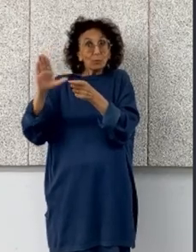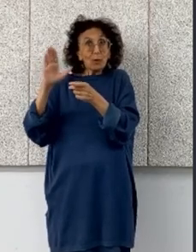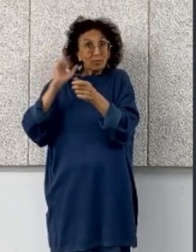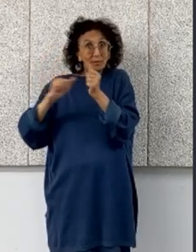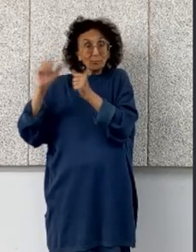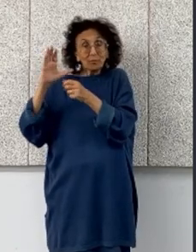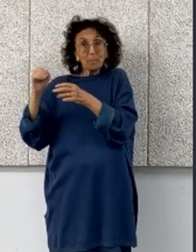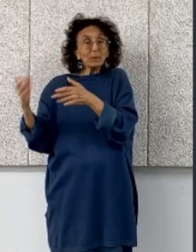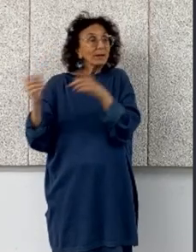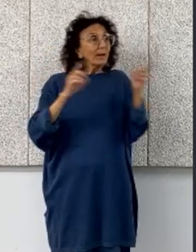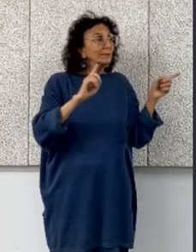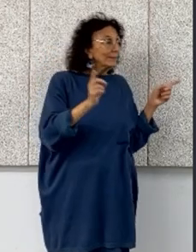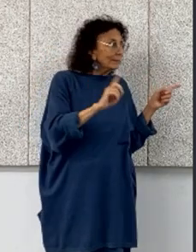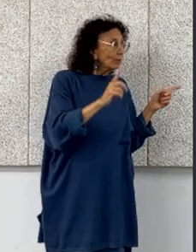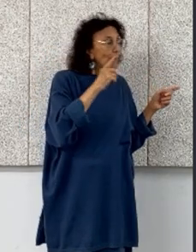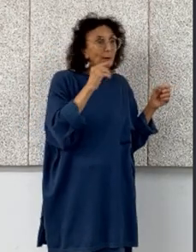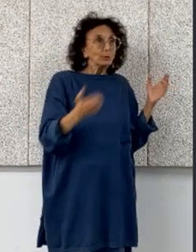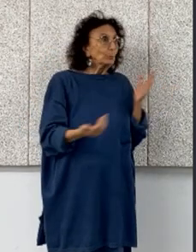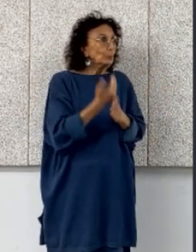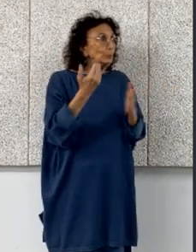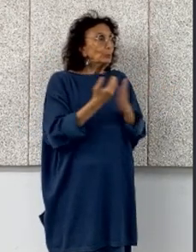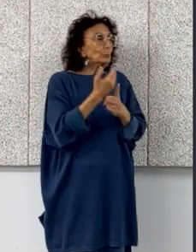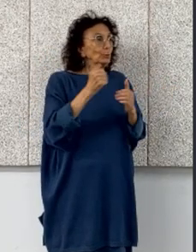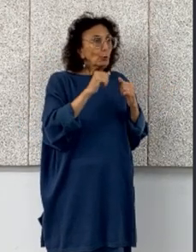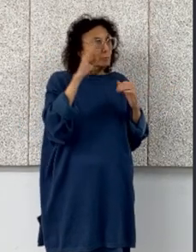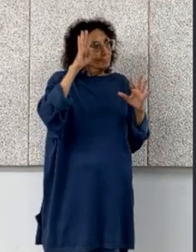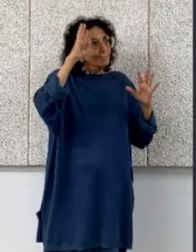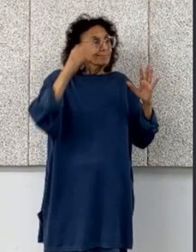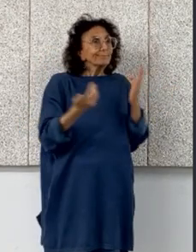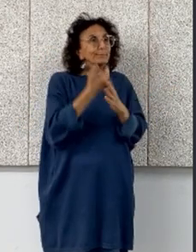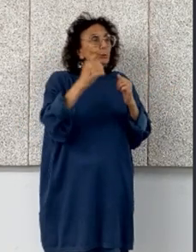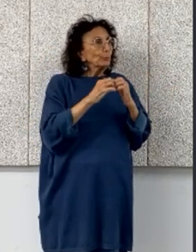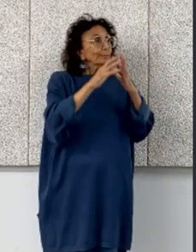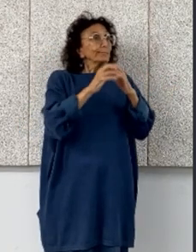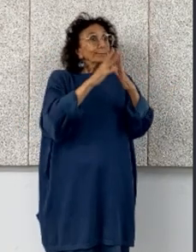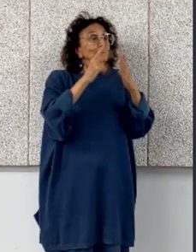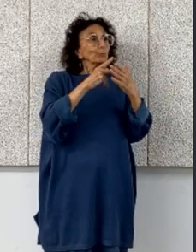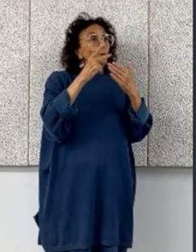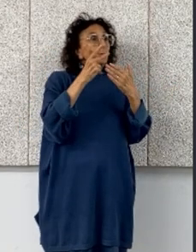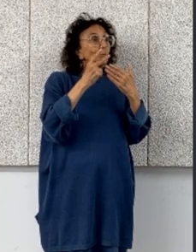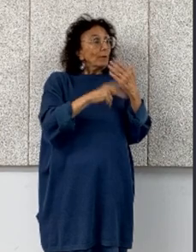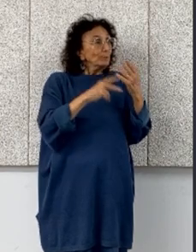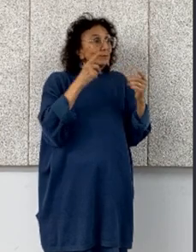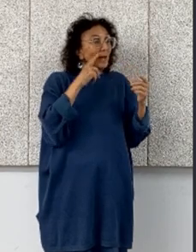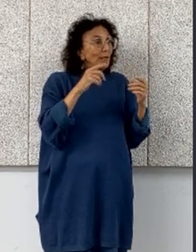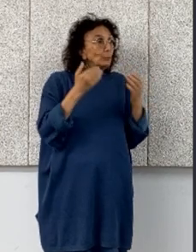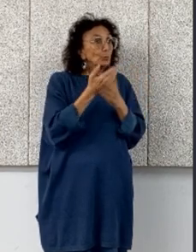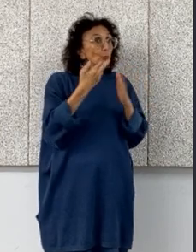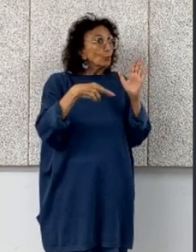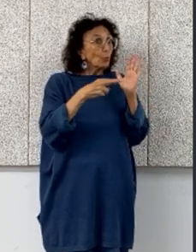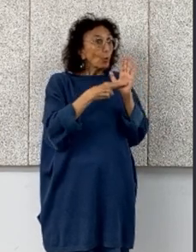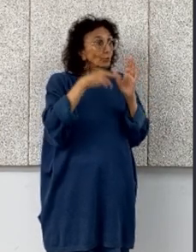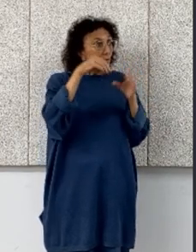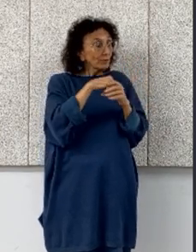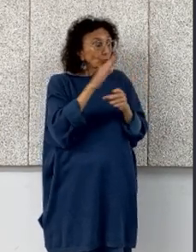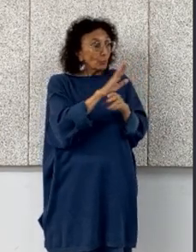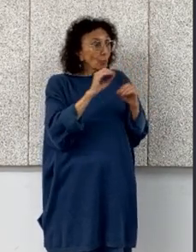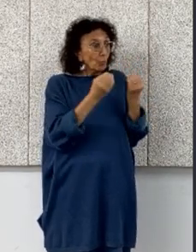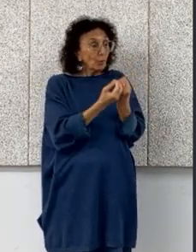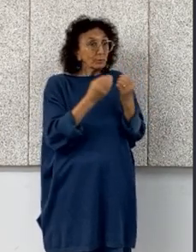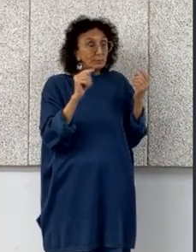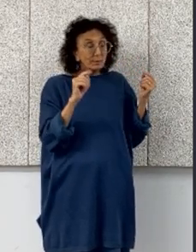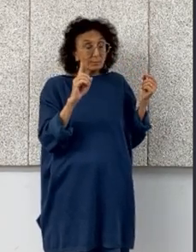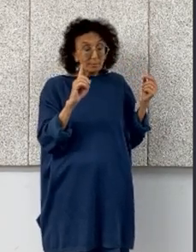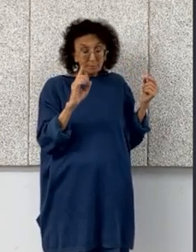know, new programs and other and new roles coming to the fore mm. at TDF. What